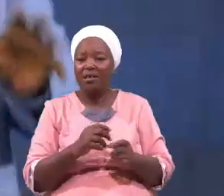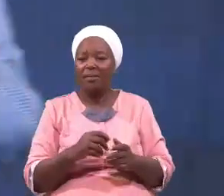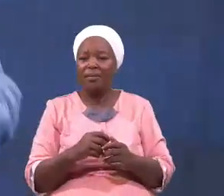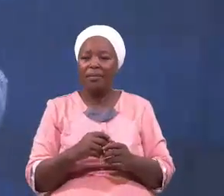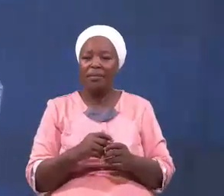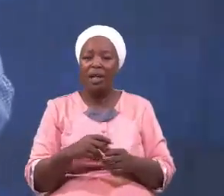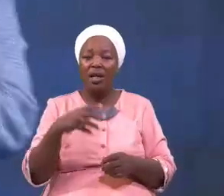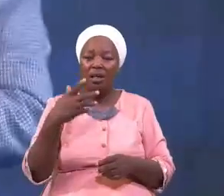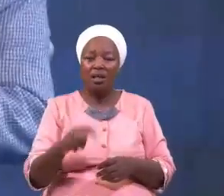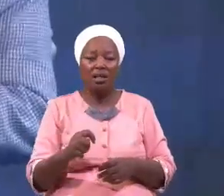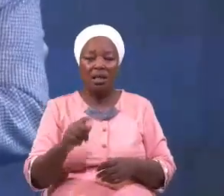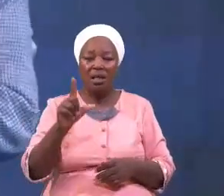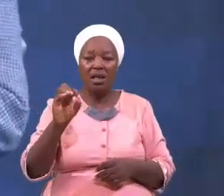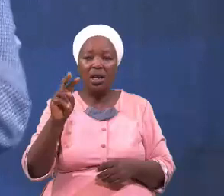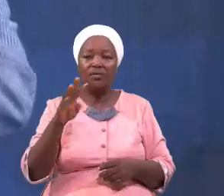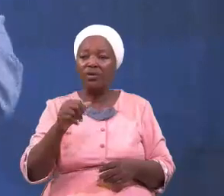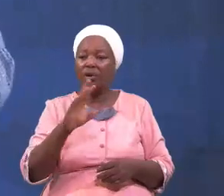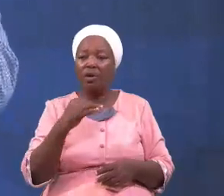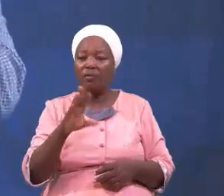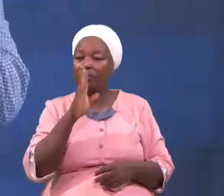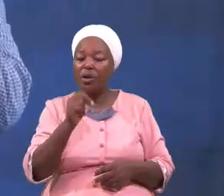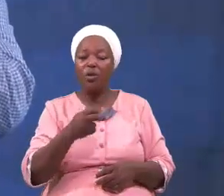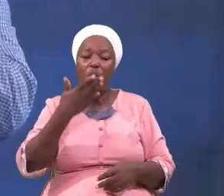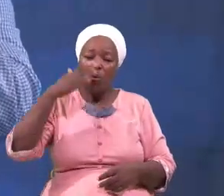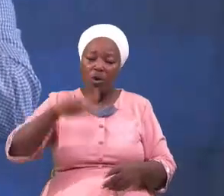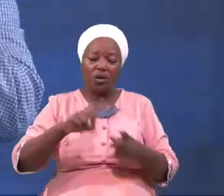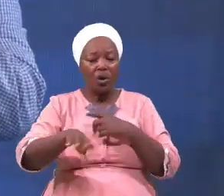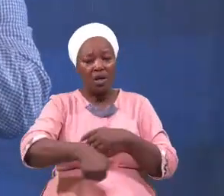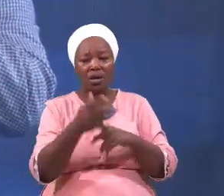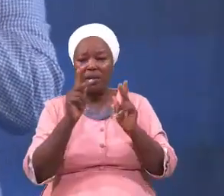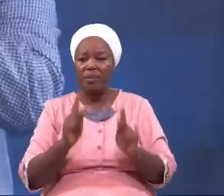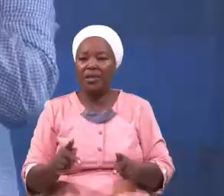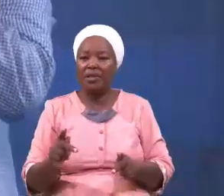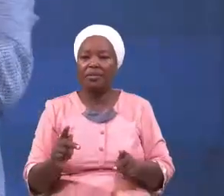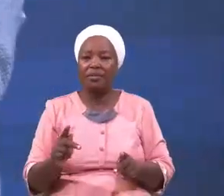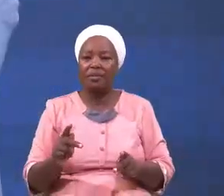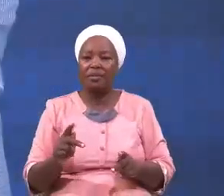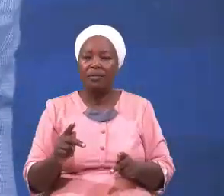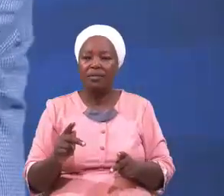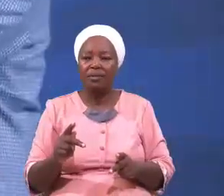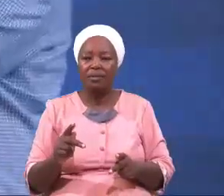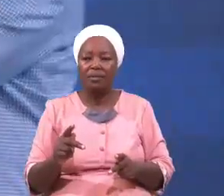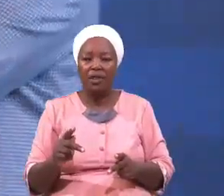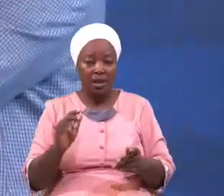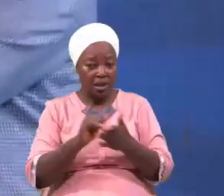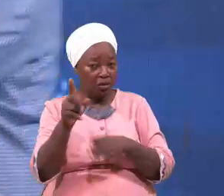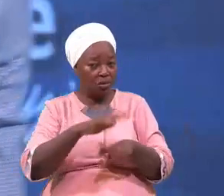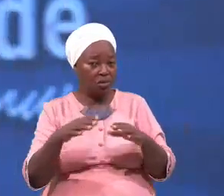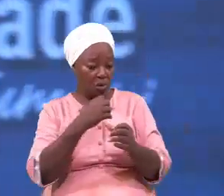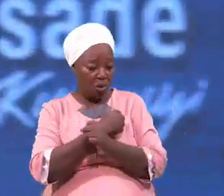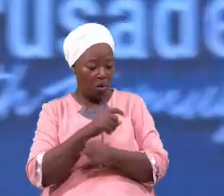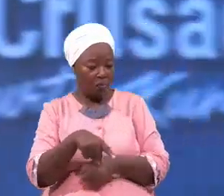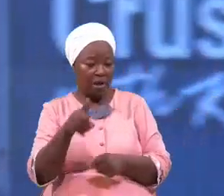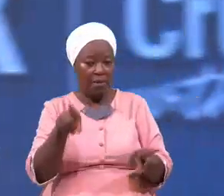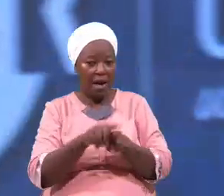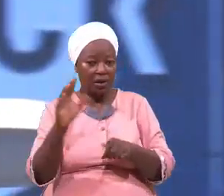The leaven of being wicked to another person. That you don't love them like yourself,